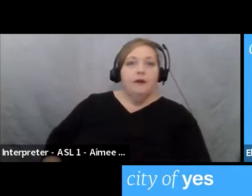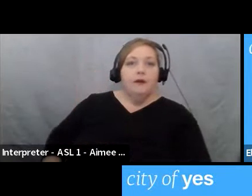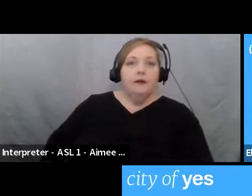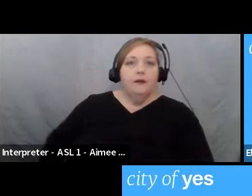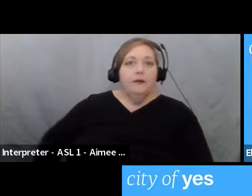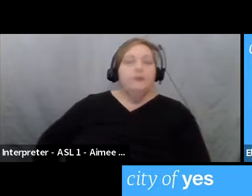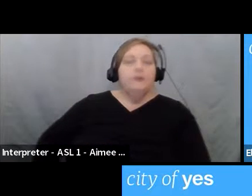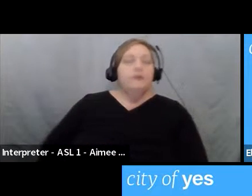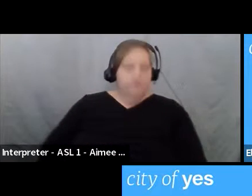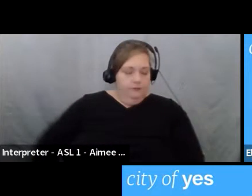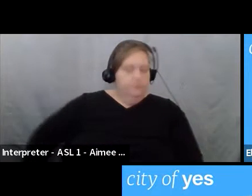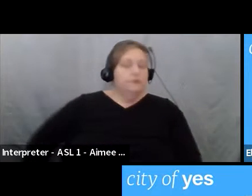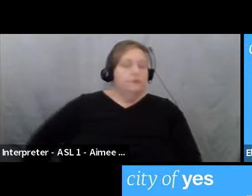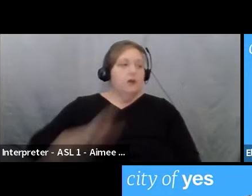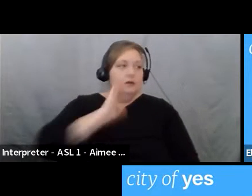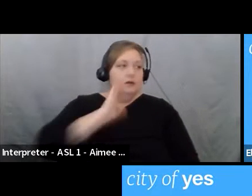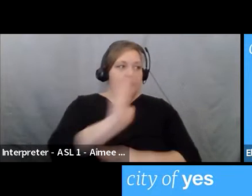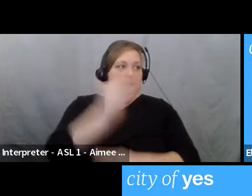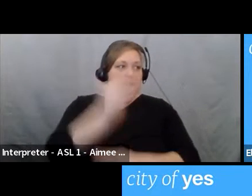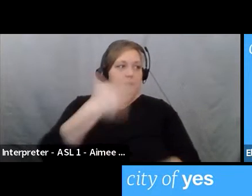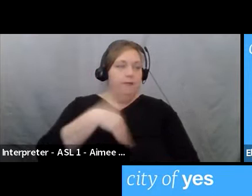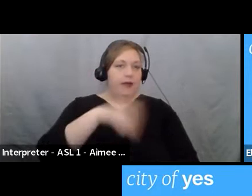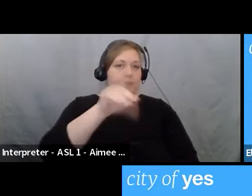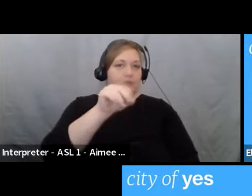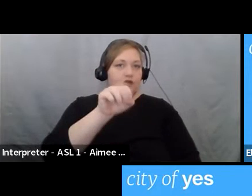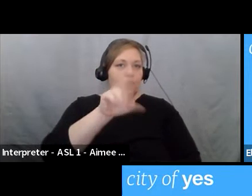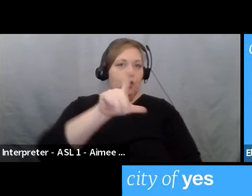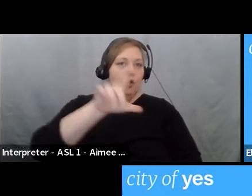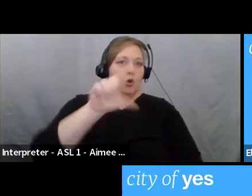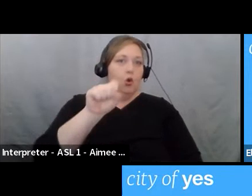Good evening, everyone. My name is Dolores Orr. I'm Chair of Community Board